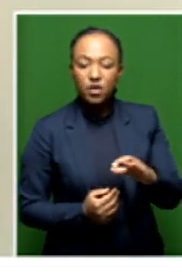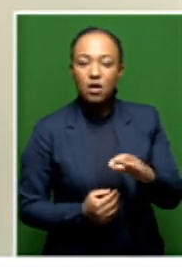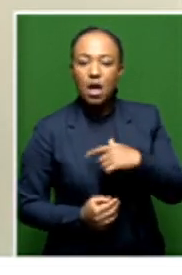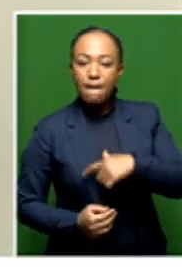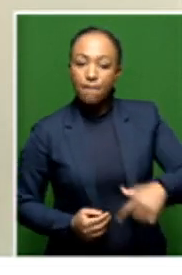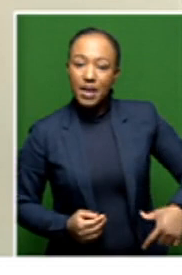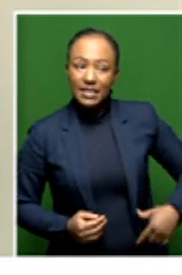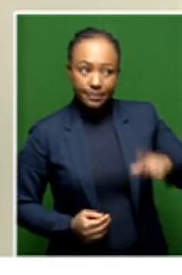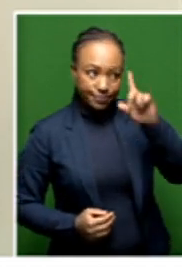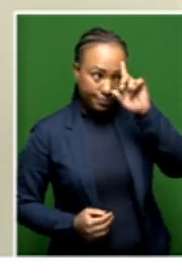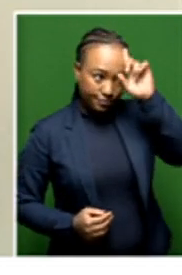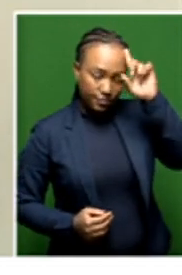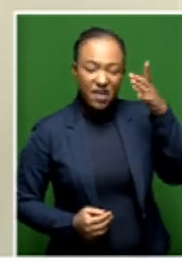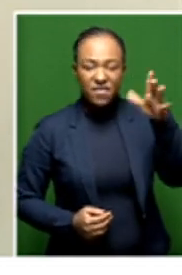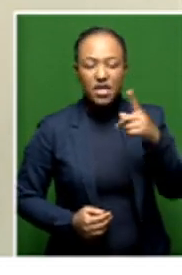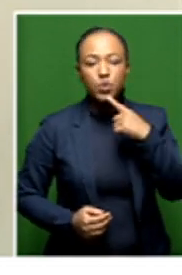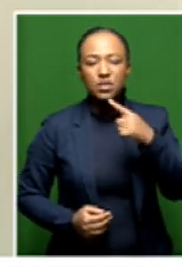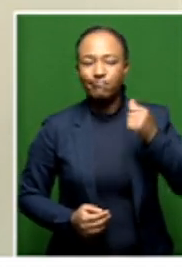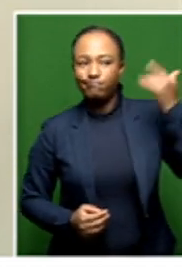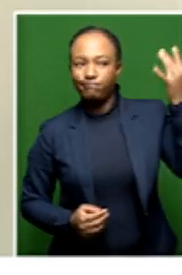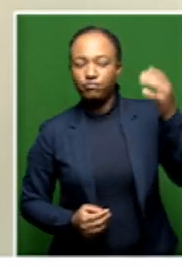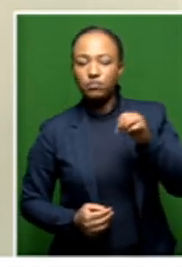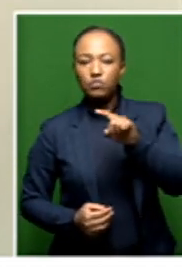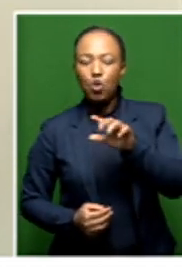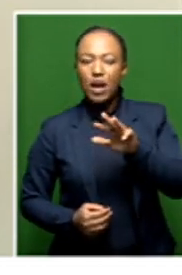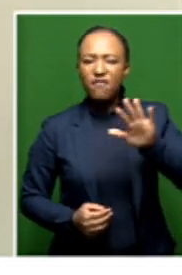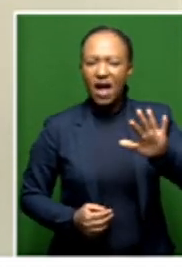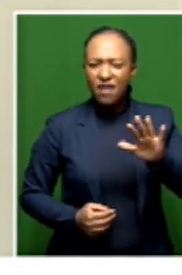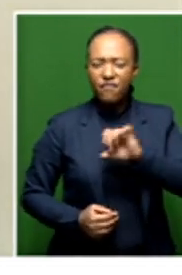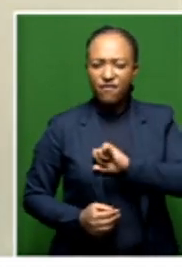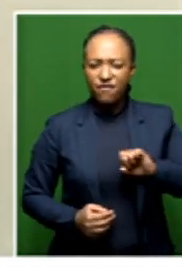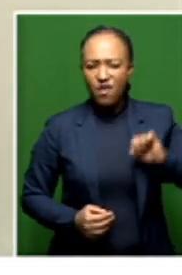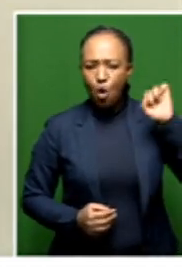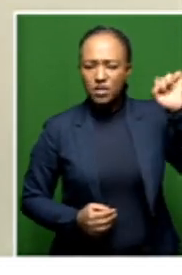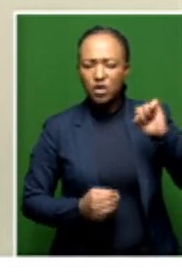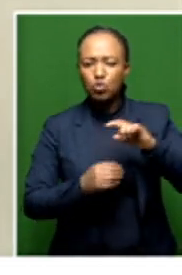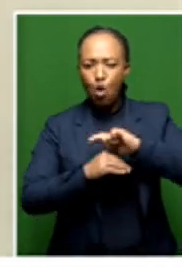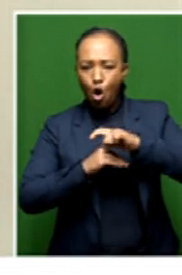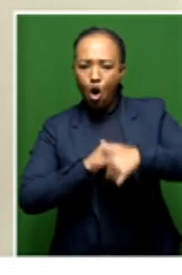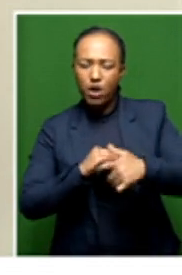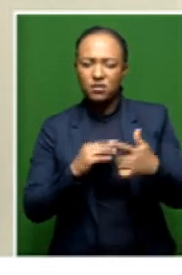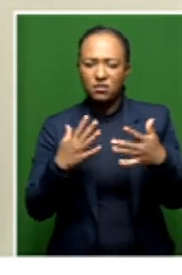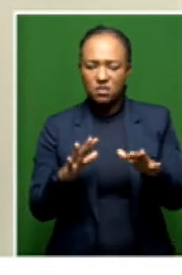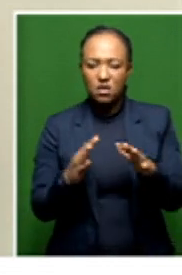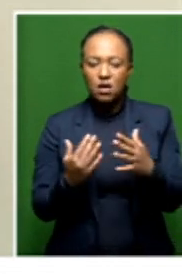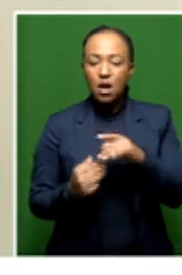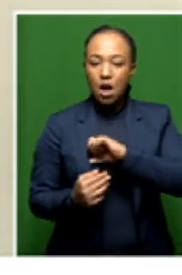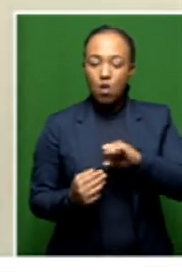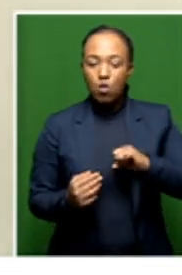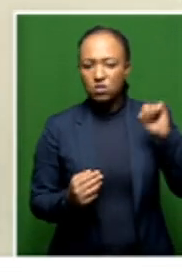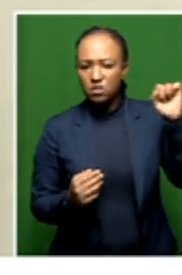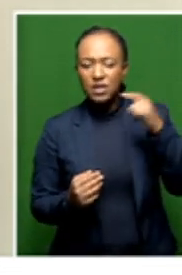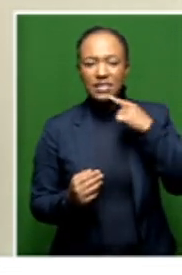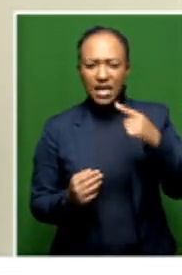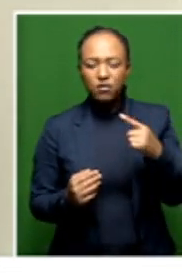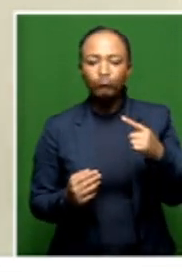Mandela once said, when he addressed in 1995 the COSATU Congress, and he said, that is why COSATU calls for the reconfiguration of the